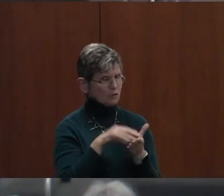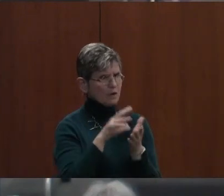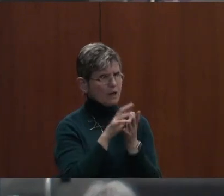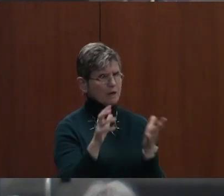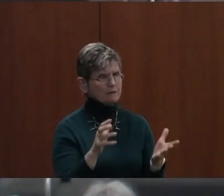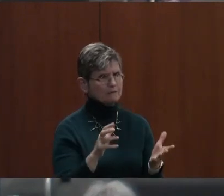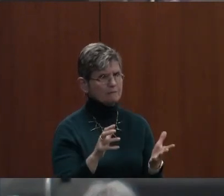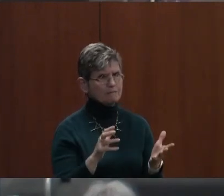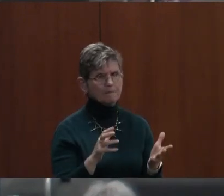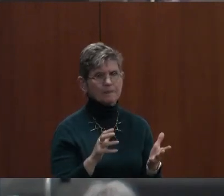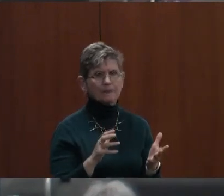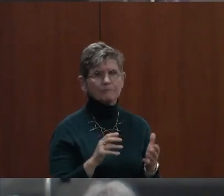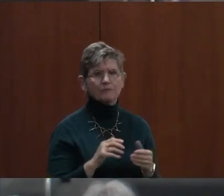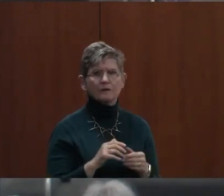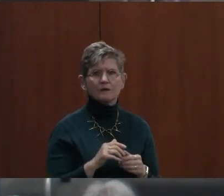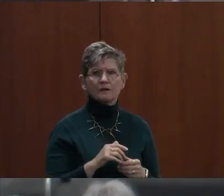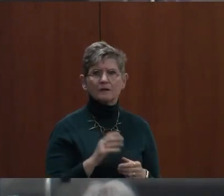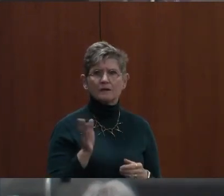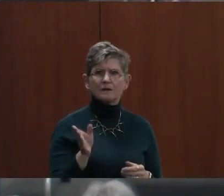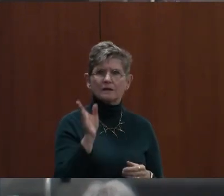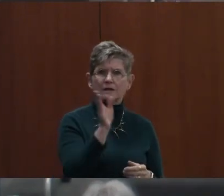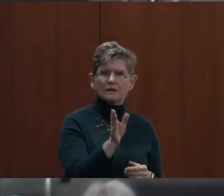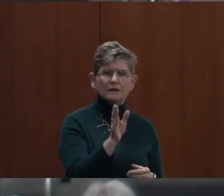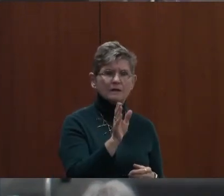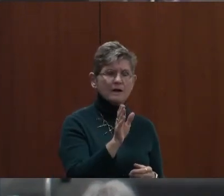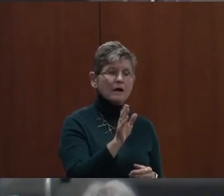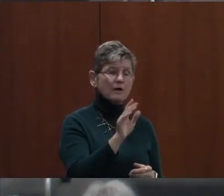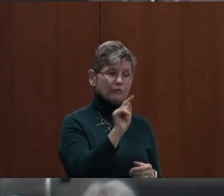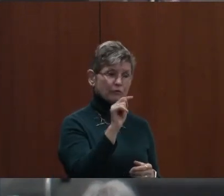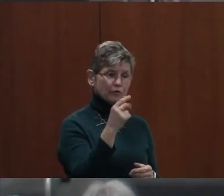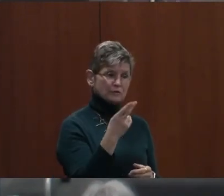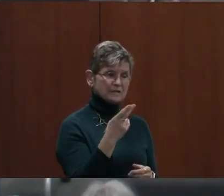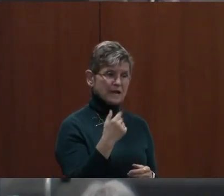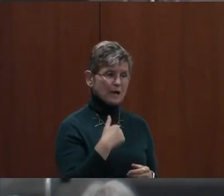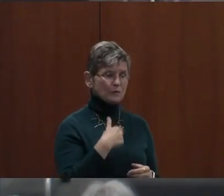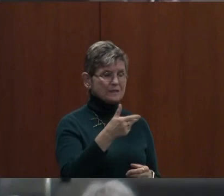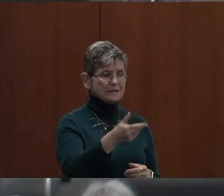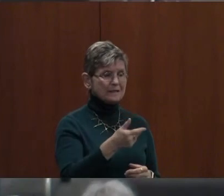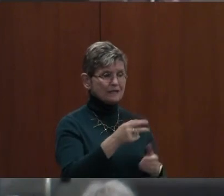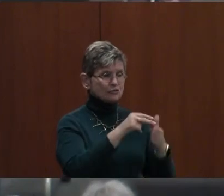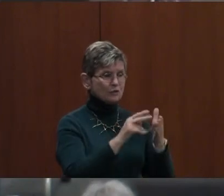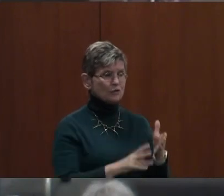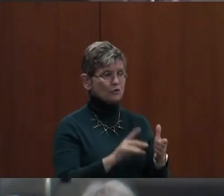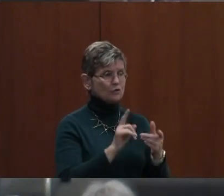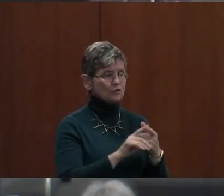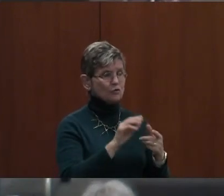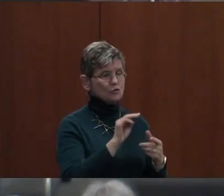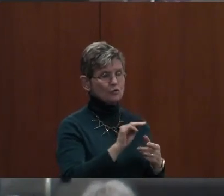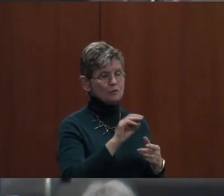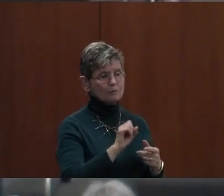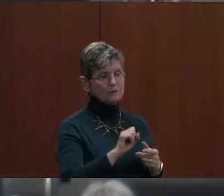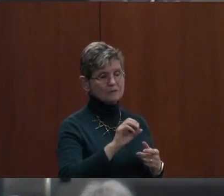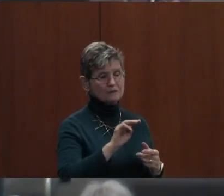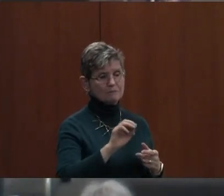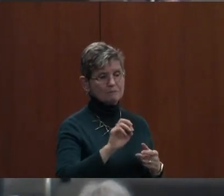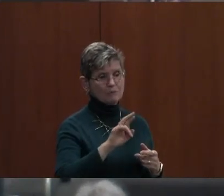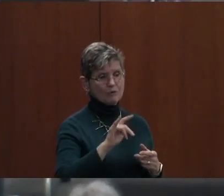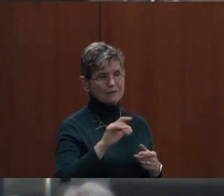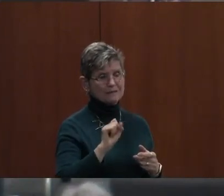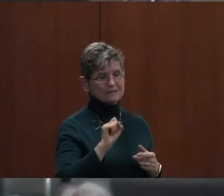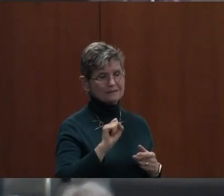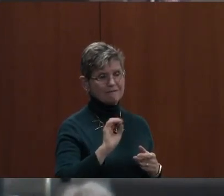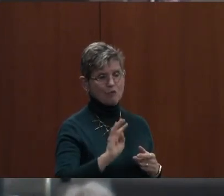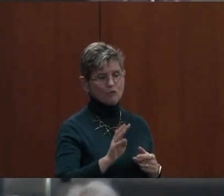Yes, I have two things. On Thursday, I was privileged to be a guest reader to Miss Morey's fourth grade class at